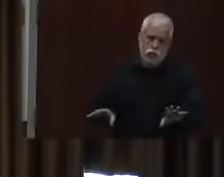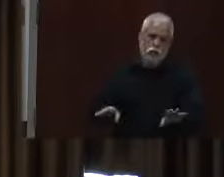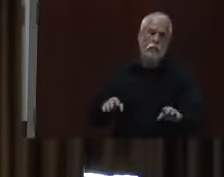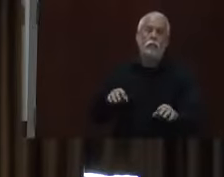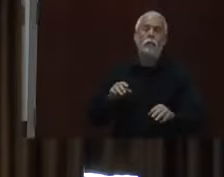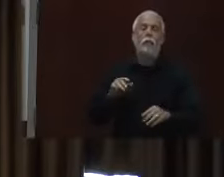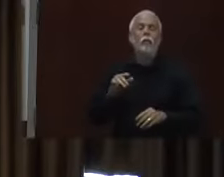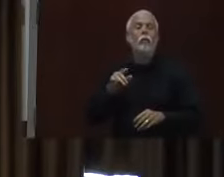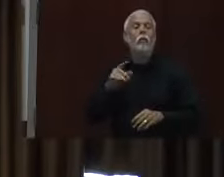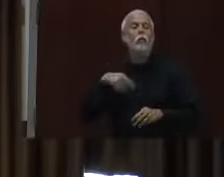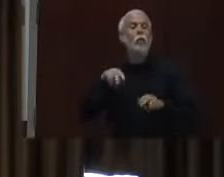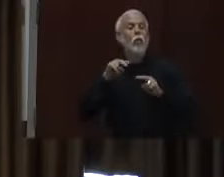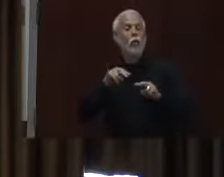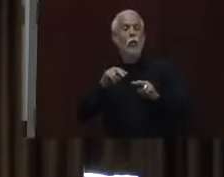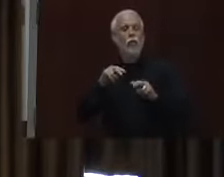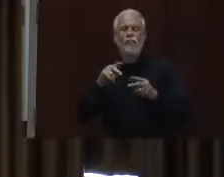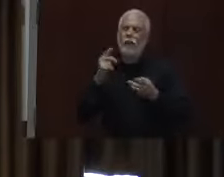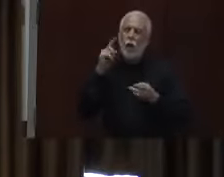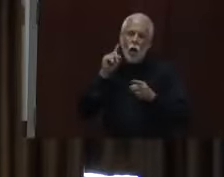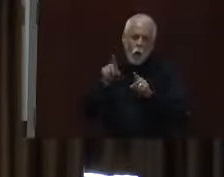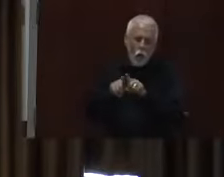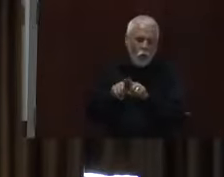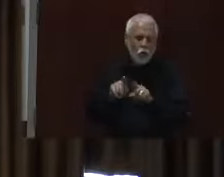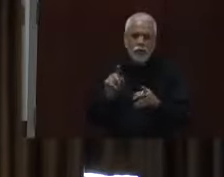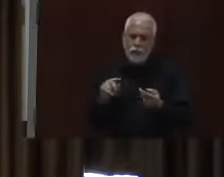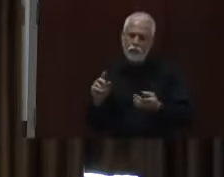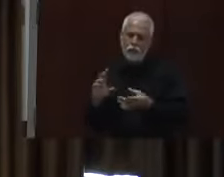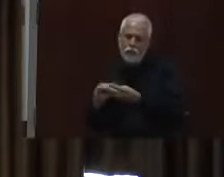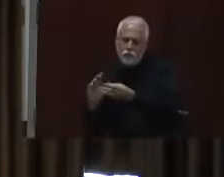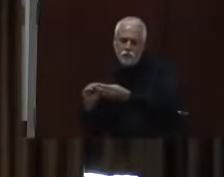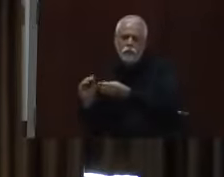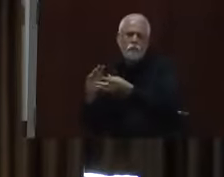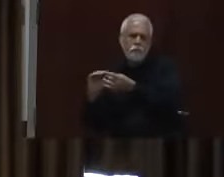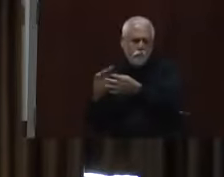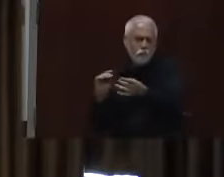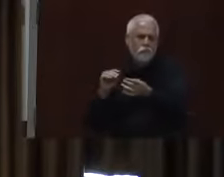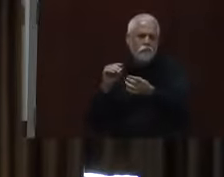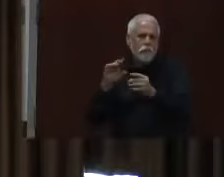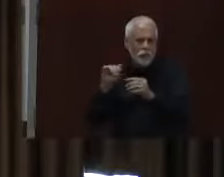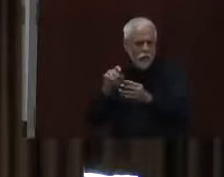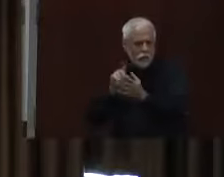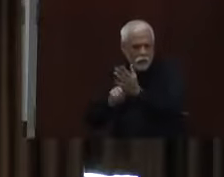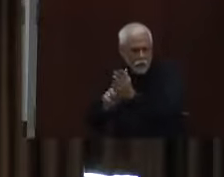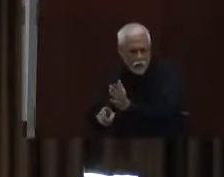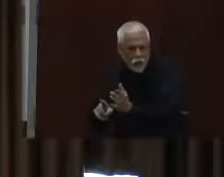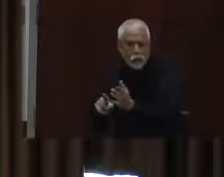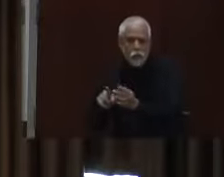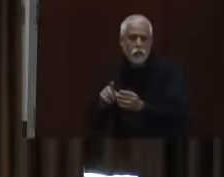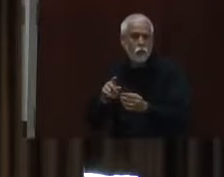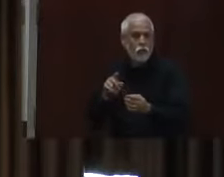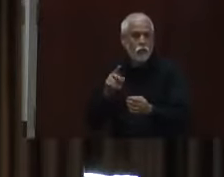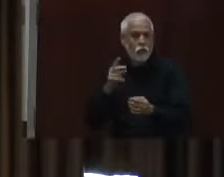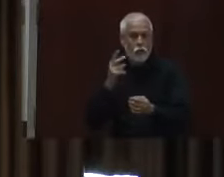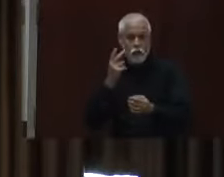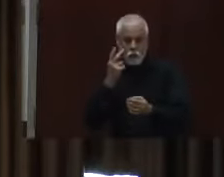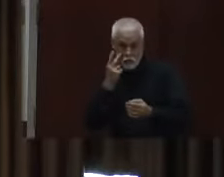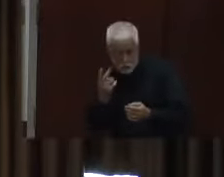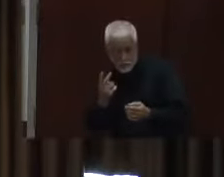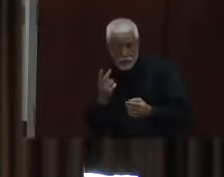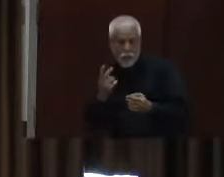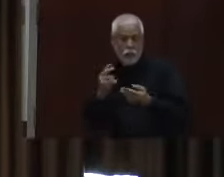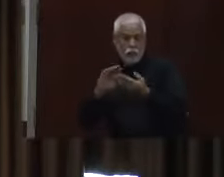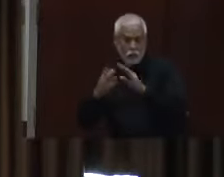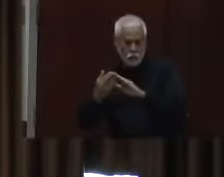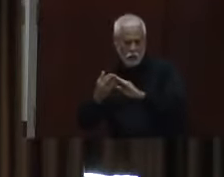too, as I said, is that anecdotal type of data that we get from case investigation, which is are we seeing something within our community